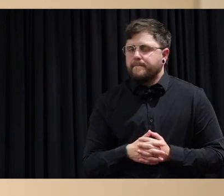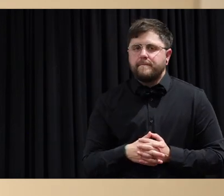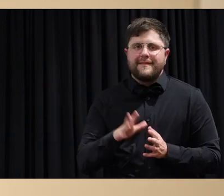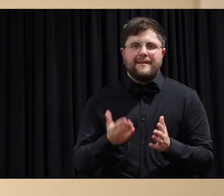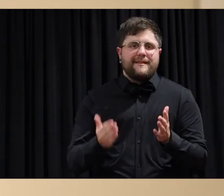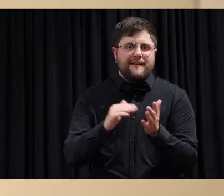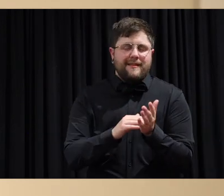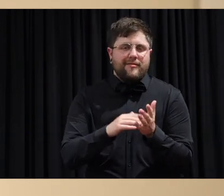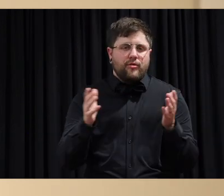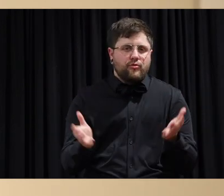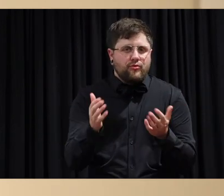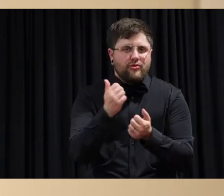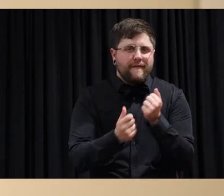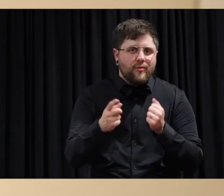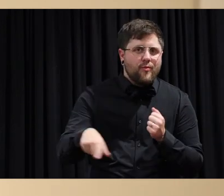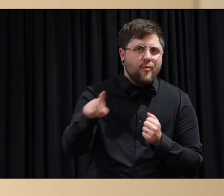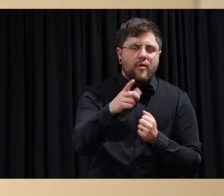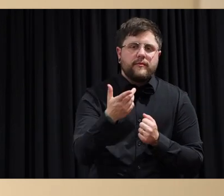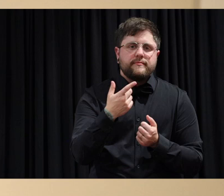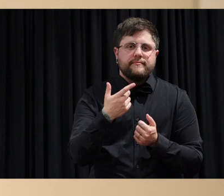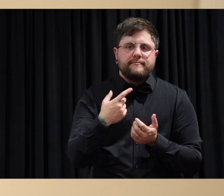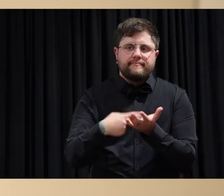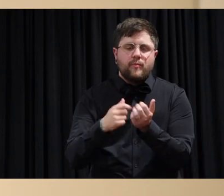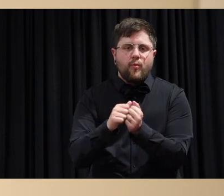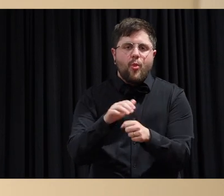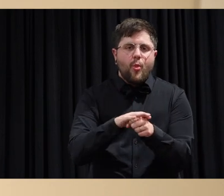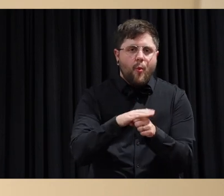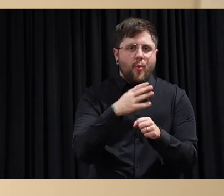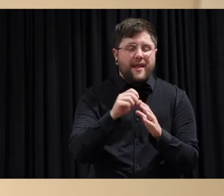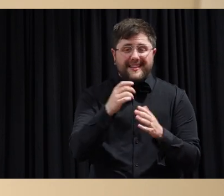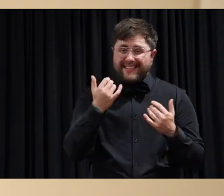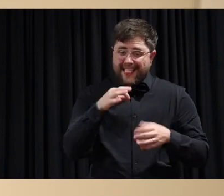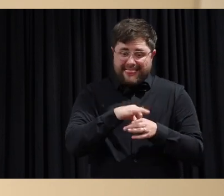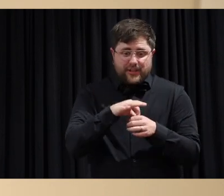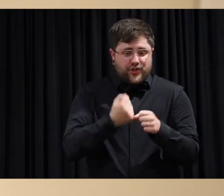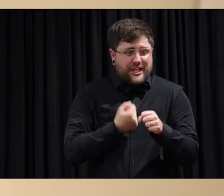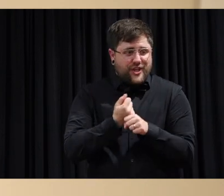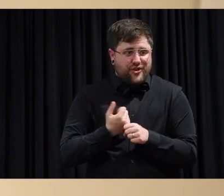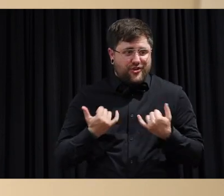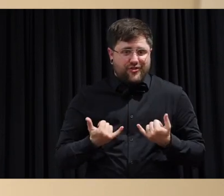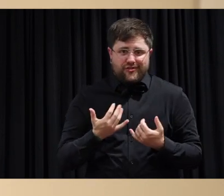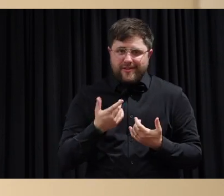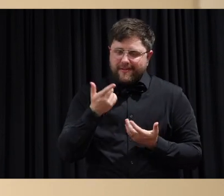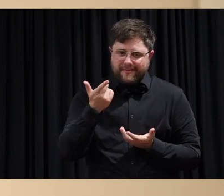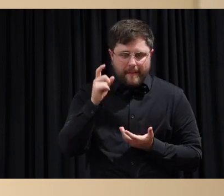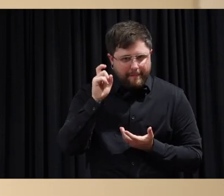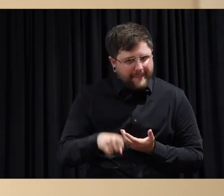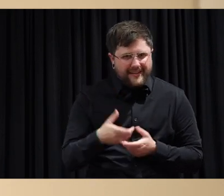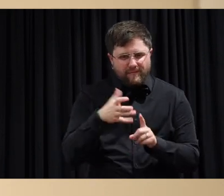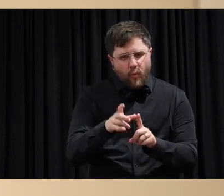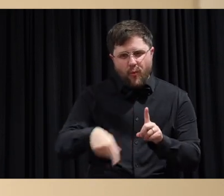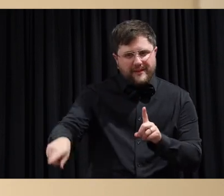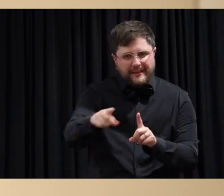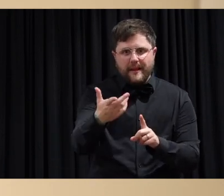I encourage everyone to talk to your local and state. It's an election year. We have to hold these people's feet to the